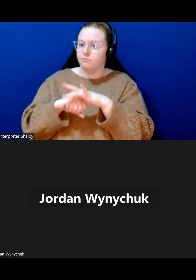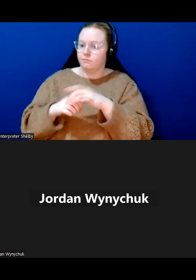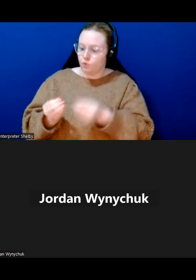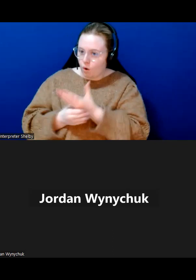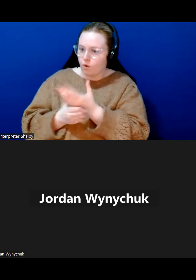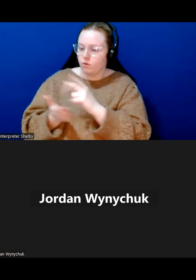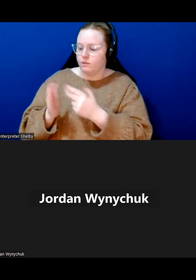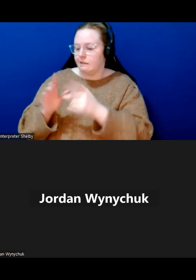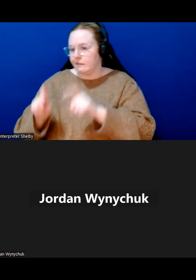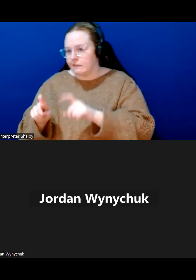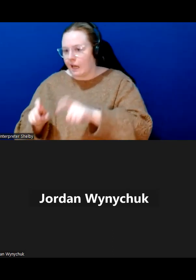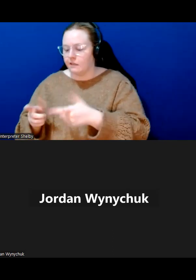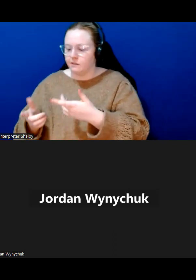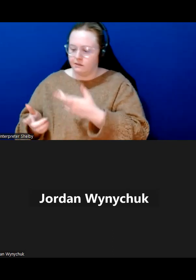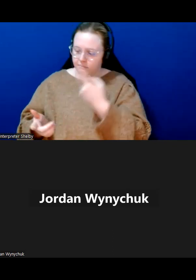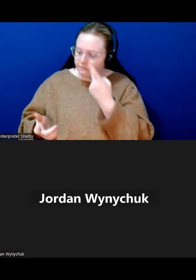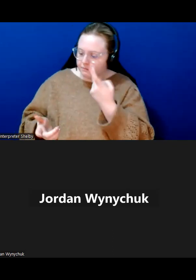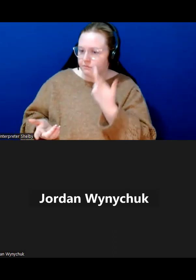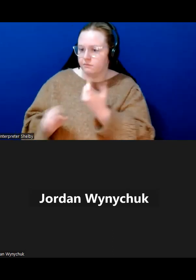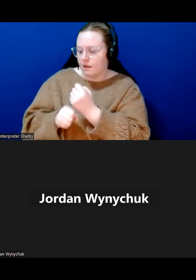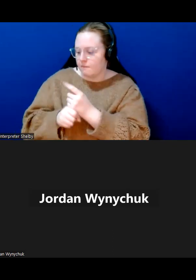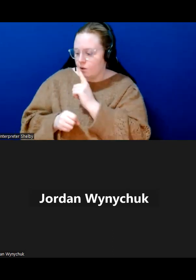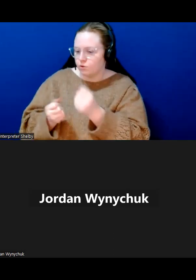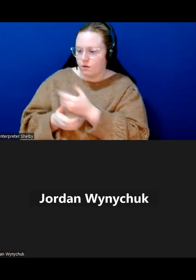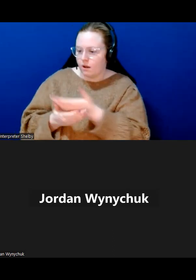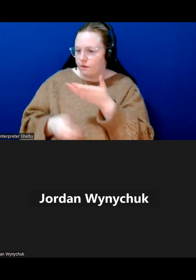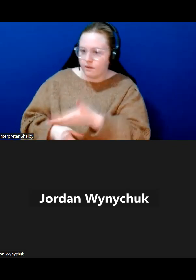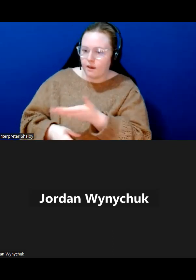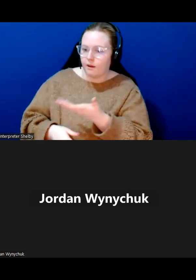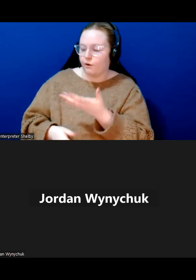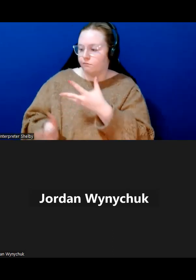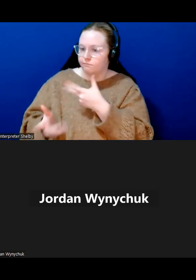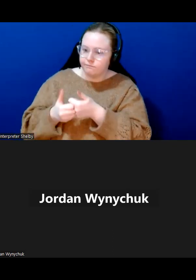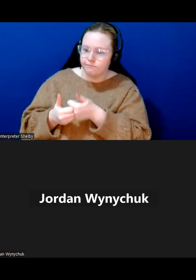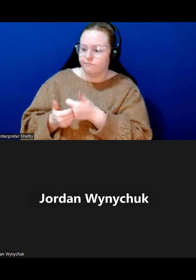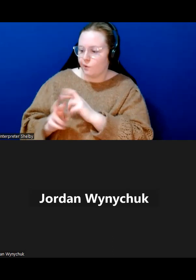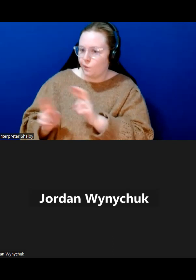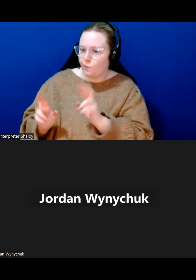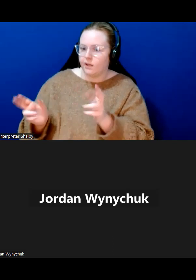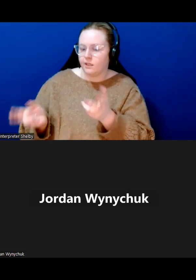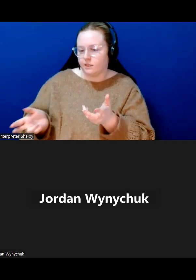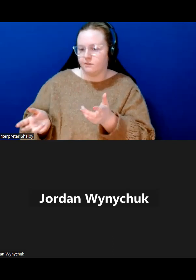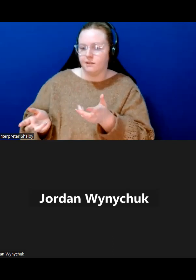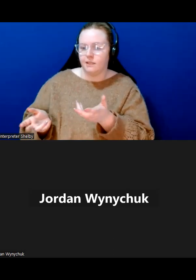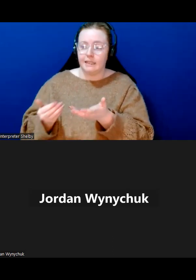testing of your soil and make sure that all the nutrients are up to date on that there. And it's really